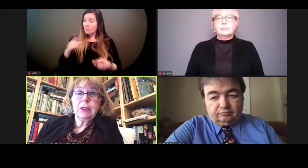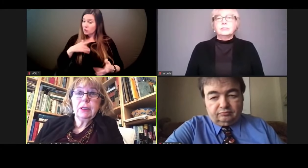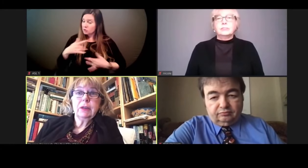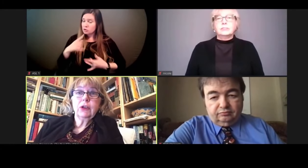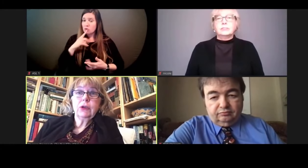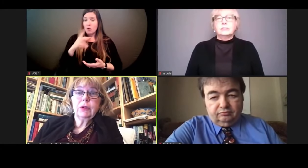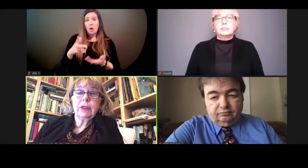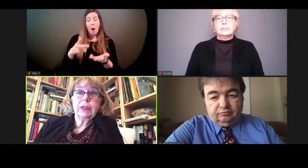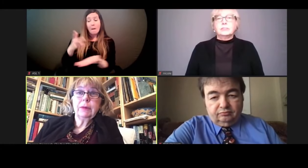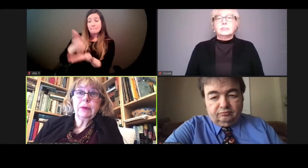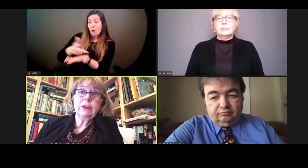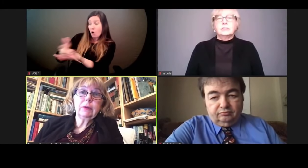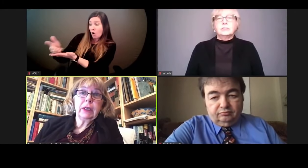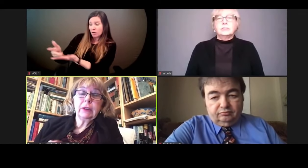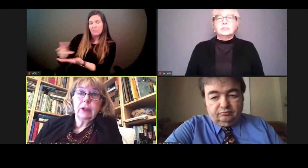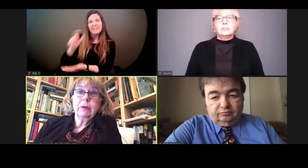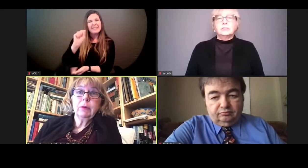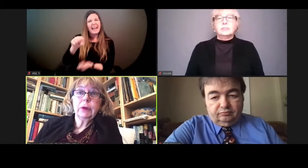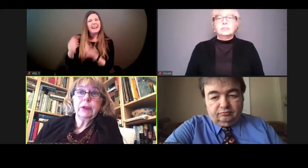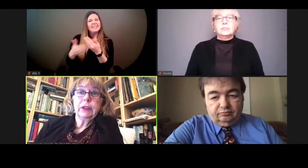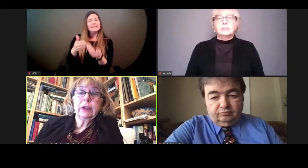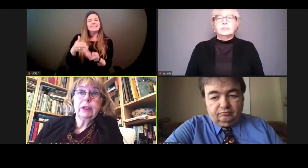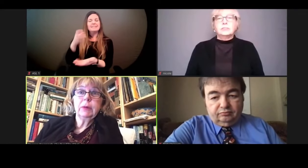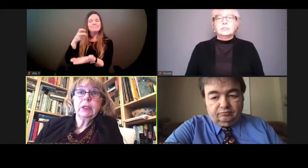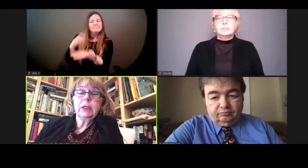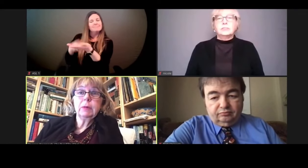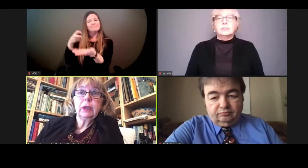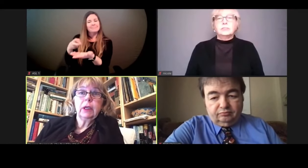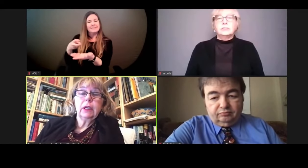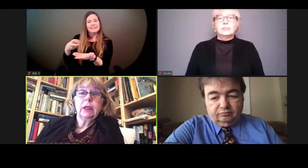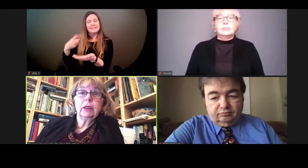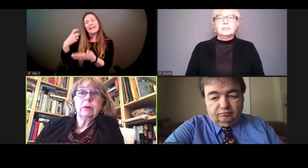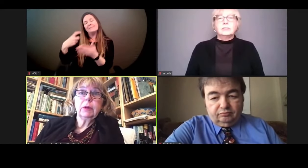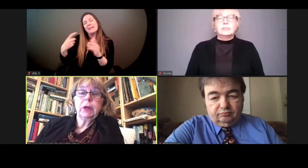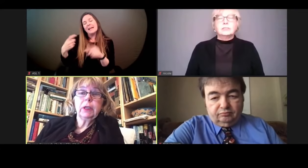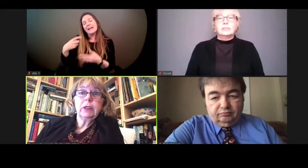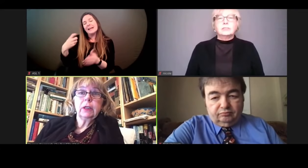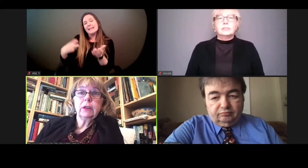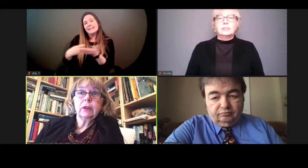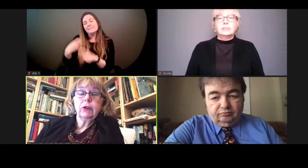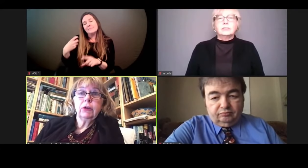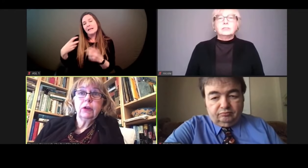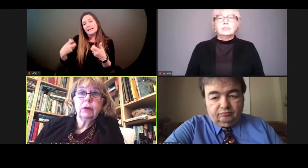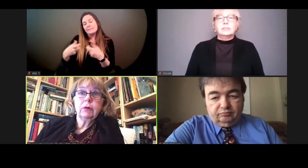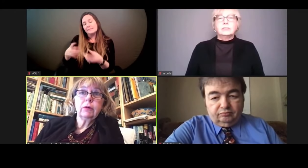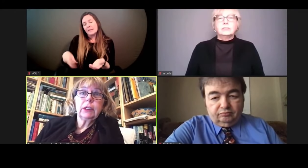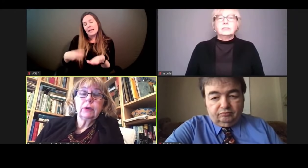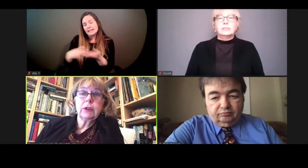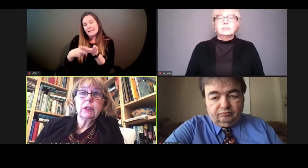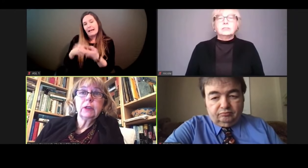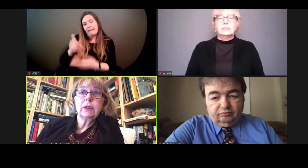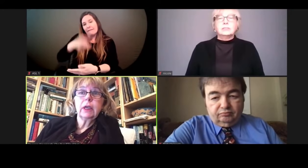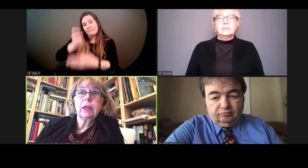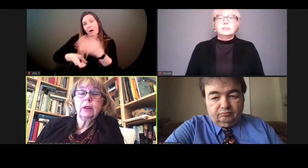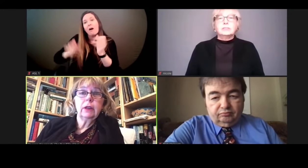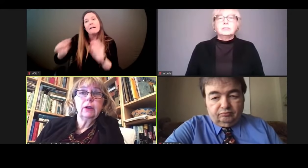can be issued. This is by law more than police, but where parking tickets are issued to regular citizens and not